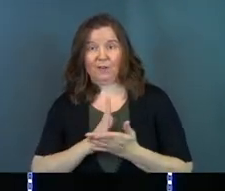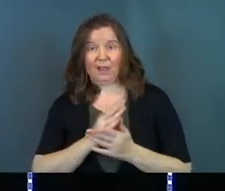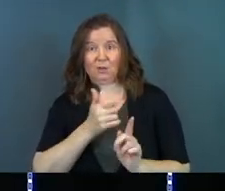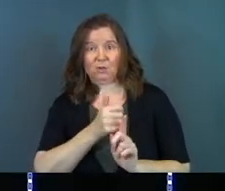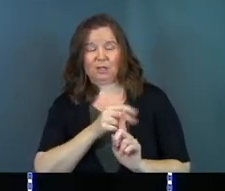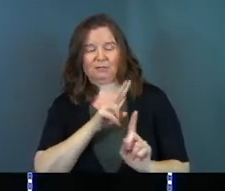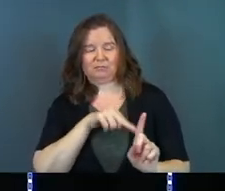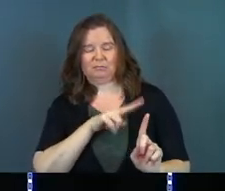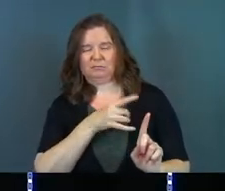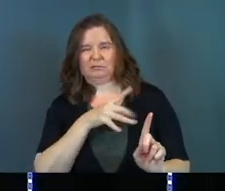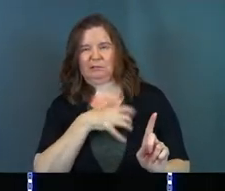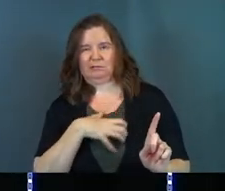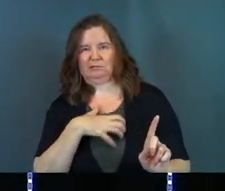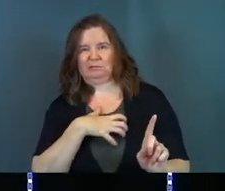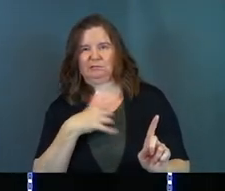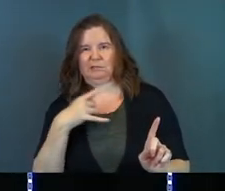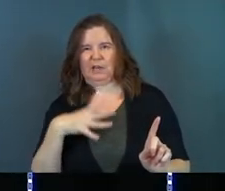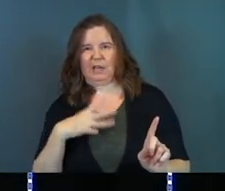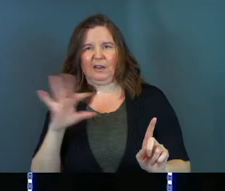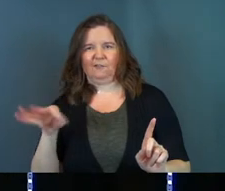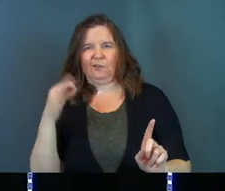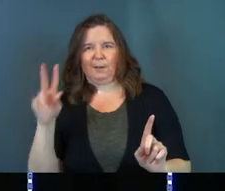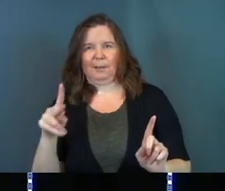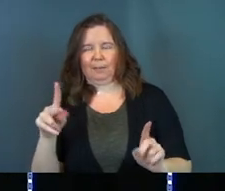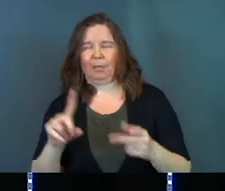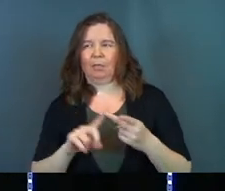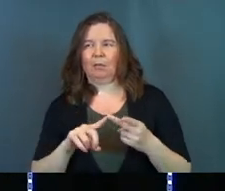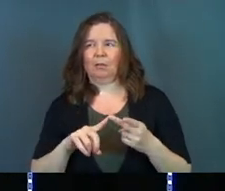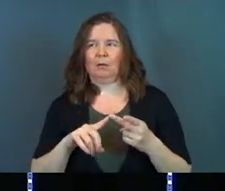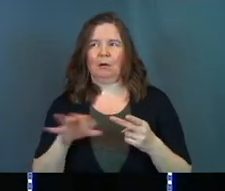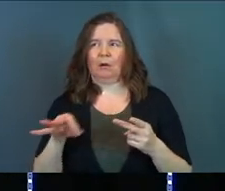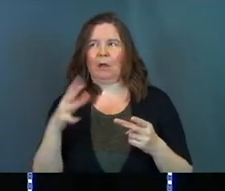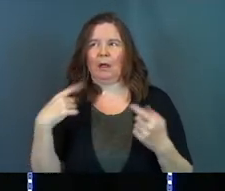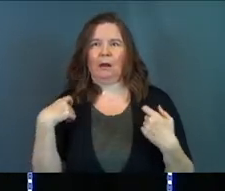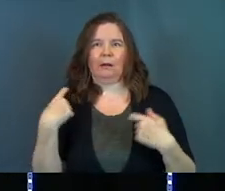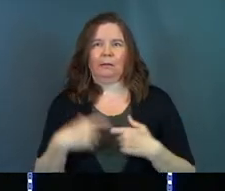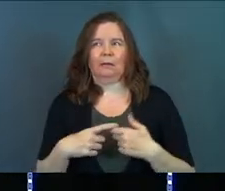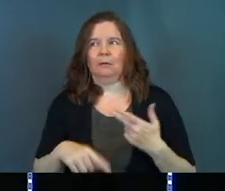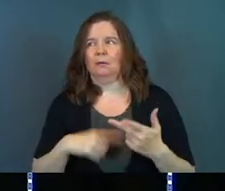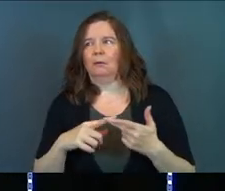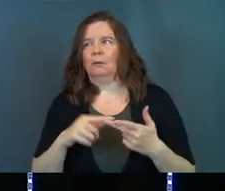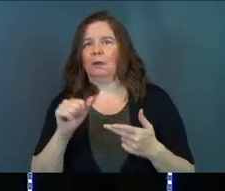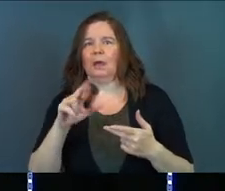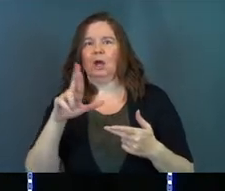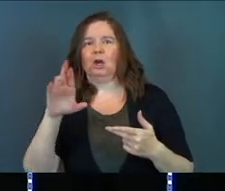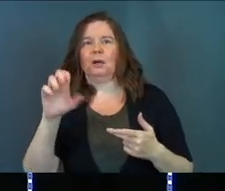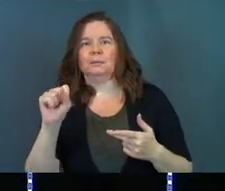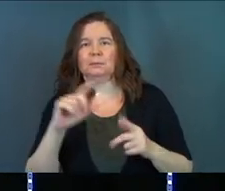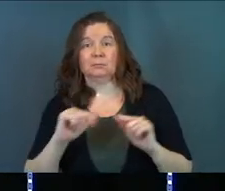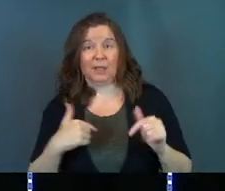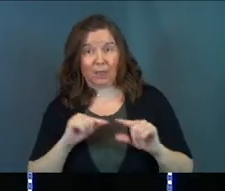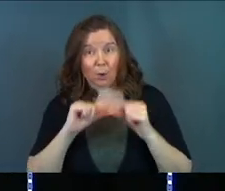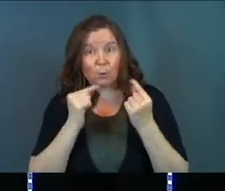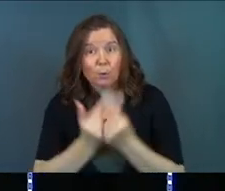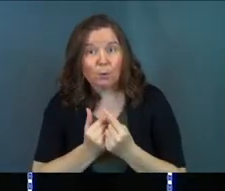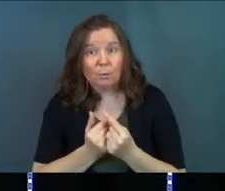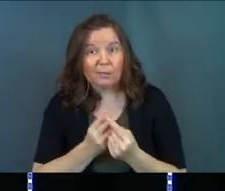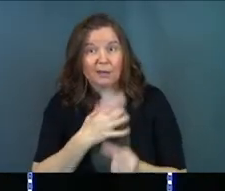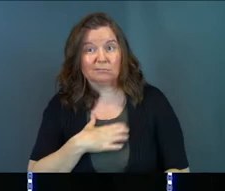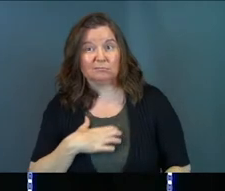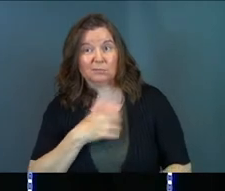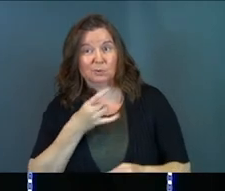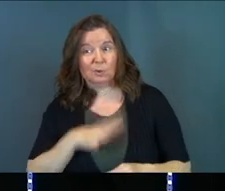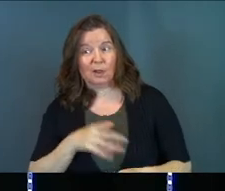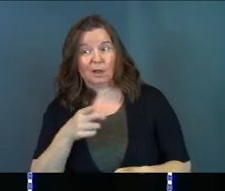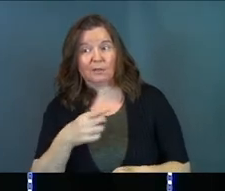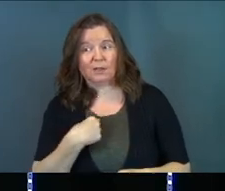allowed yourself to dislike? Well, I hate French people. I hate Latinos. I hate Arabs. I hate, you know, is there a group? Is there a